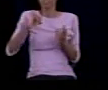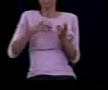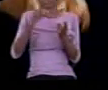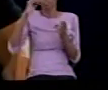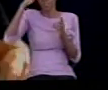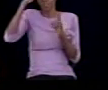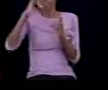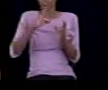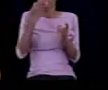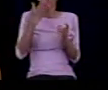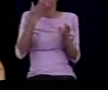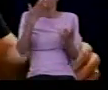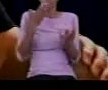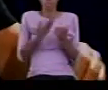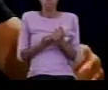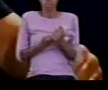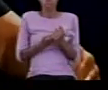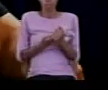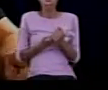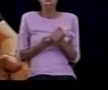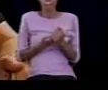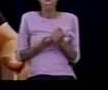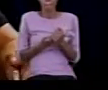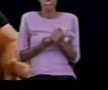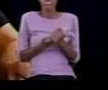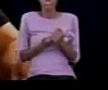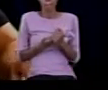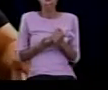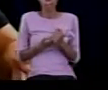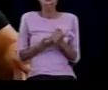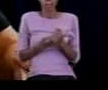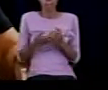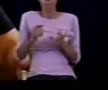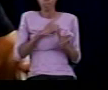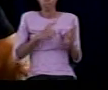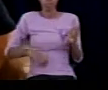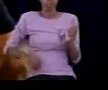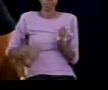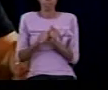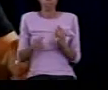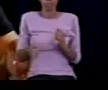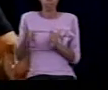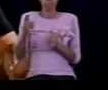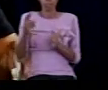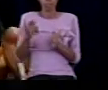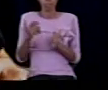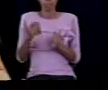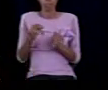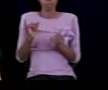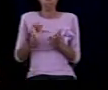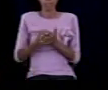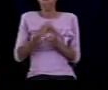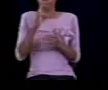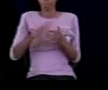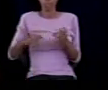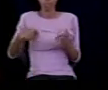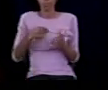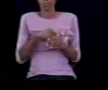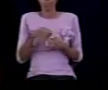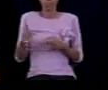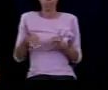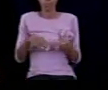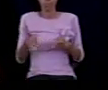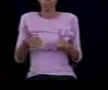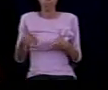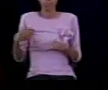make music to your name, O Most High. And that's what we're doing. That's what we're doing, friends.